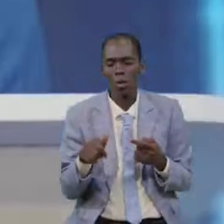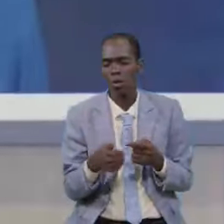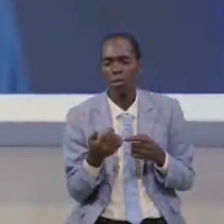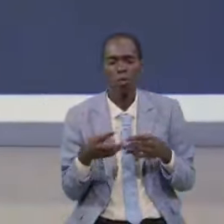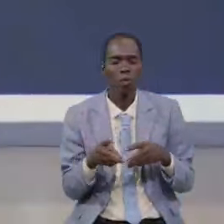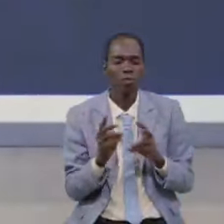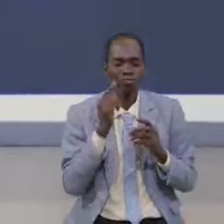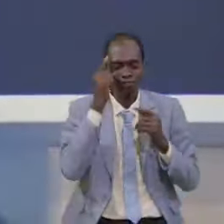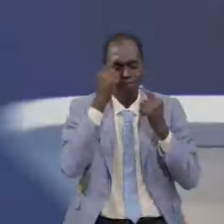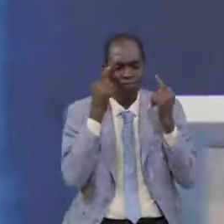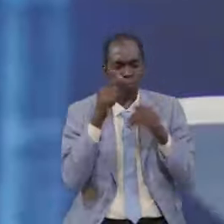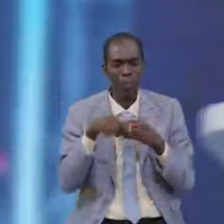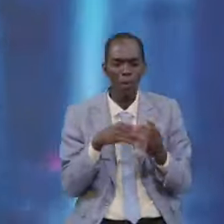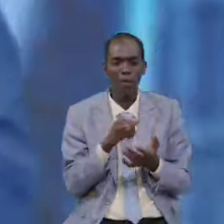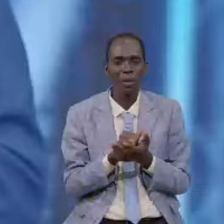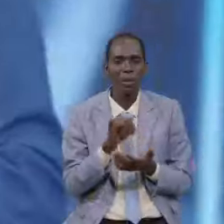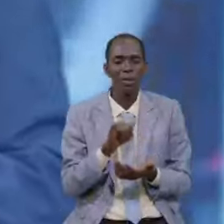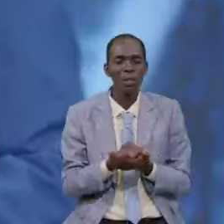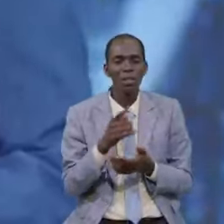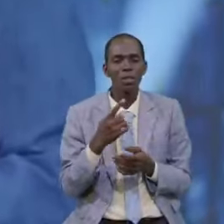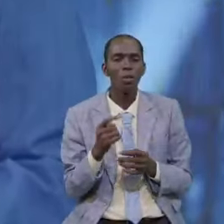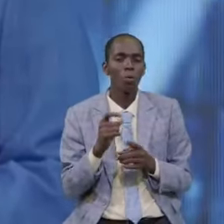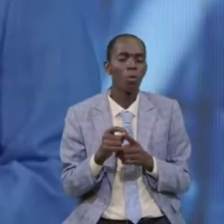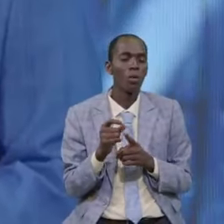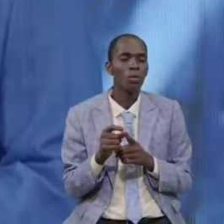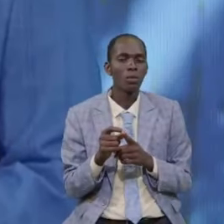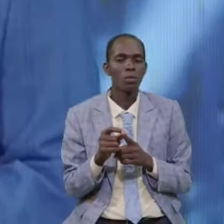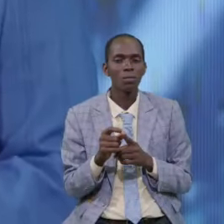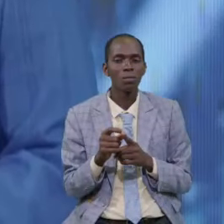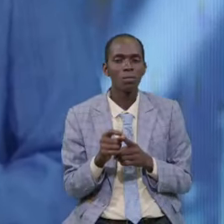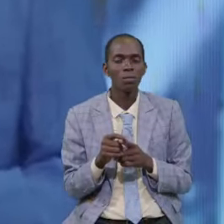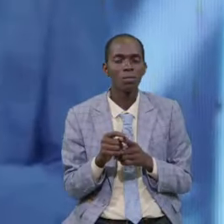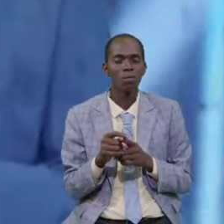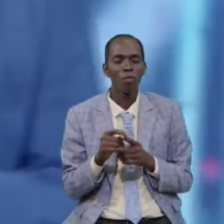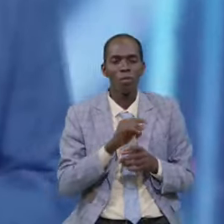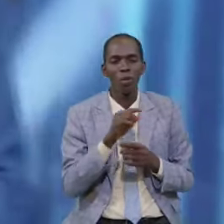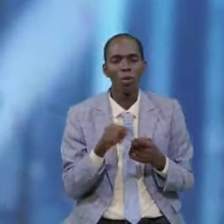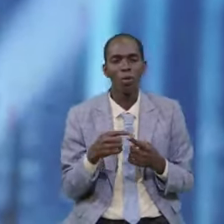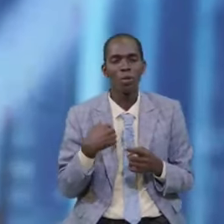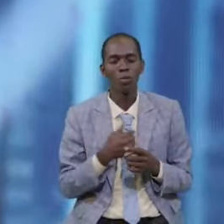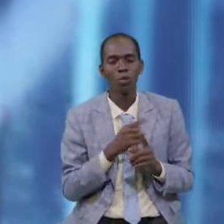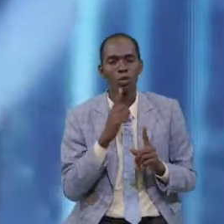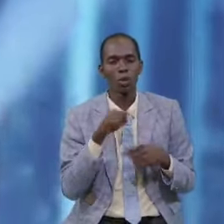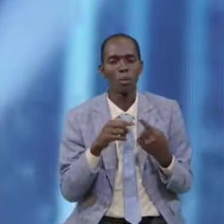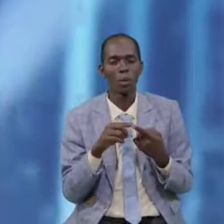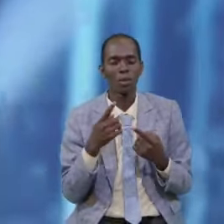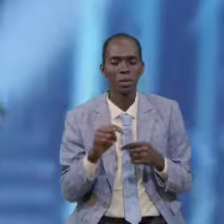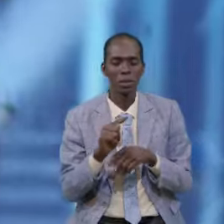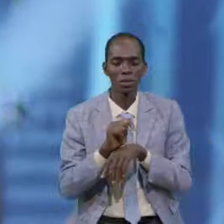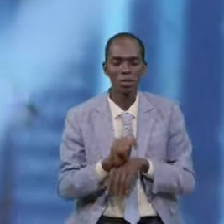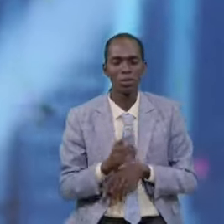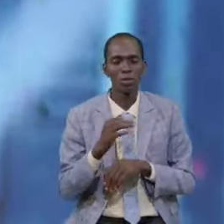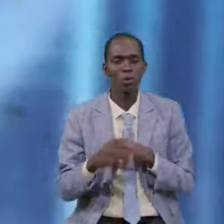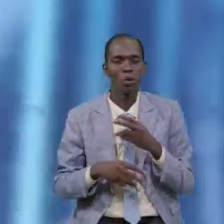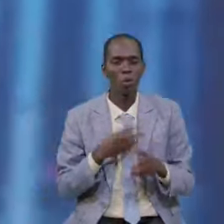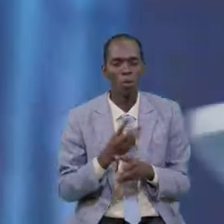world, whether you talk about the traditions of the world, is going down, down, and down. You